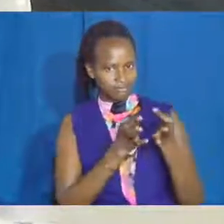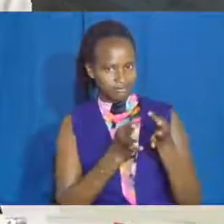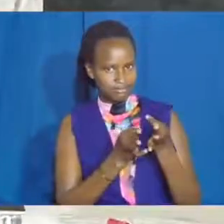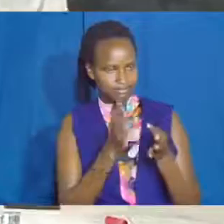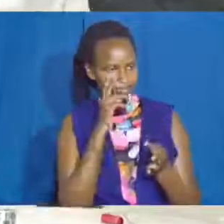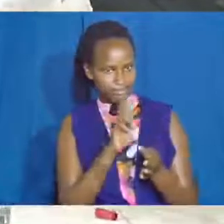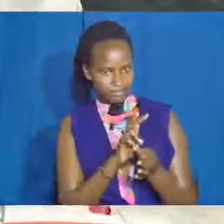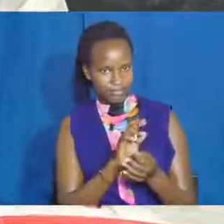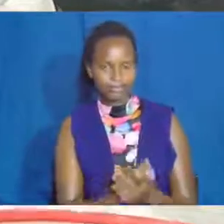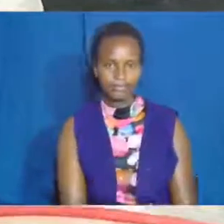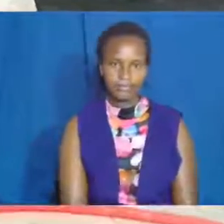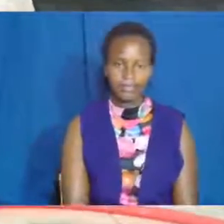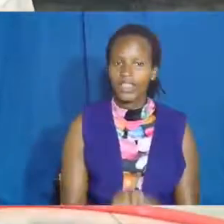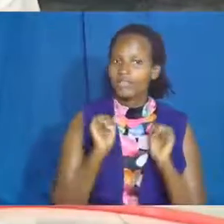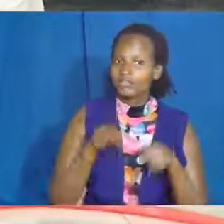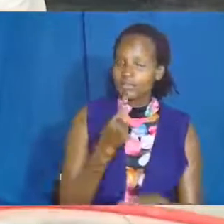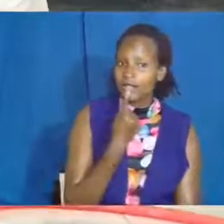definition. You can say